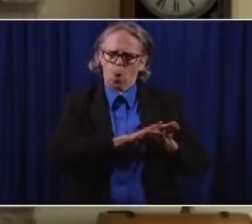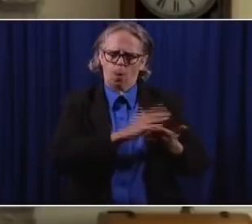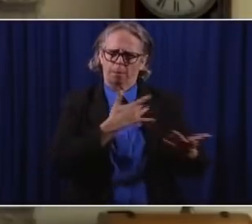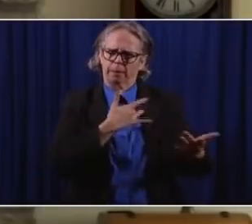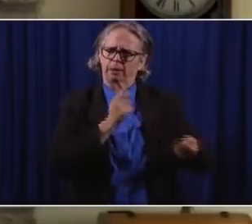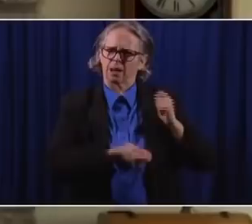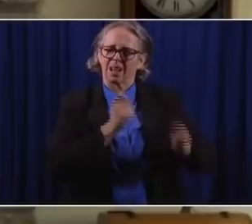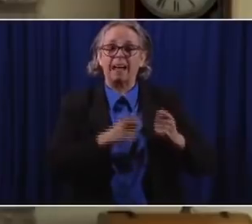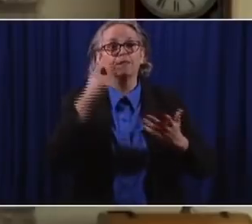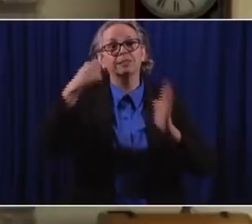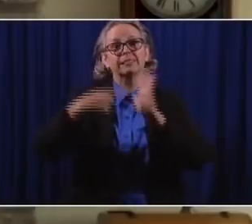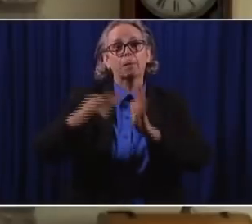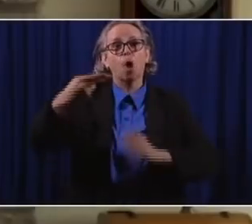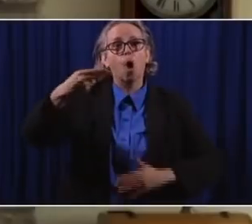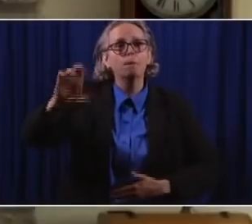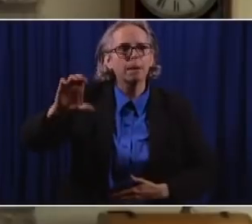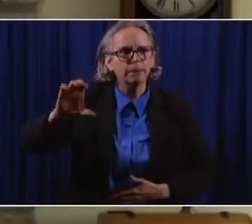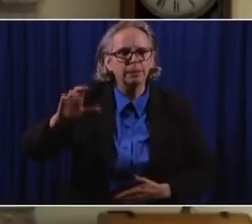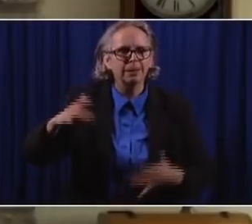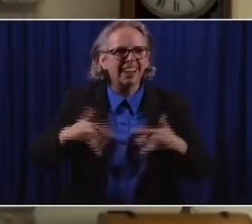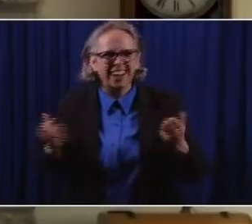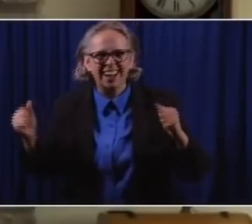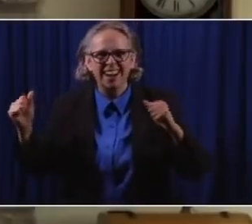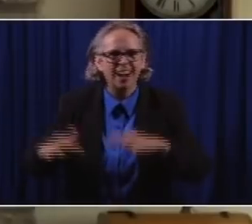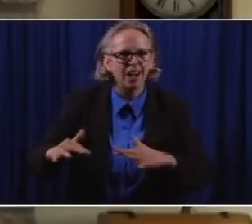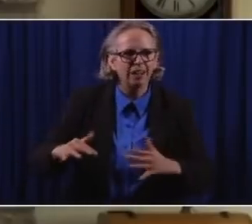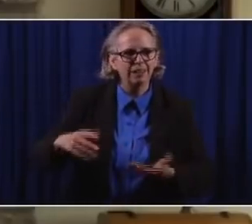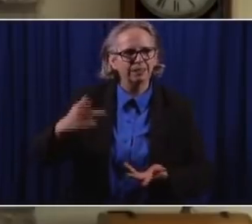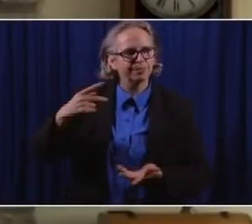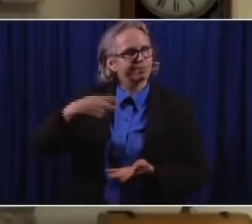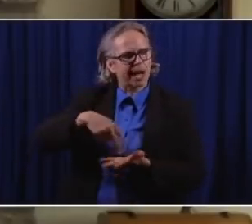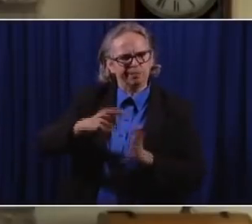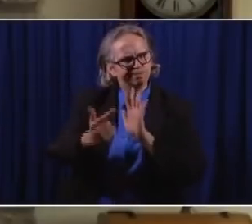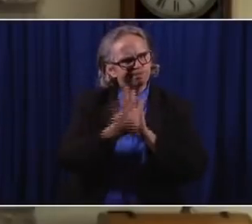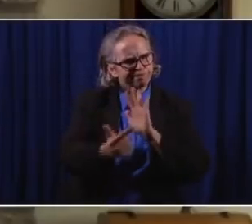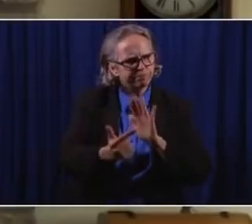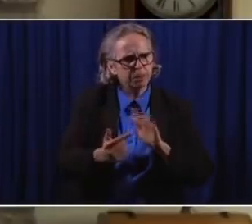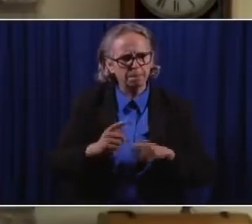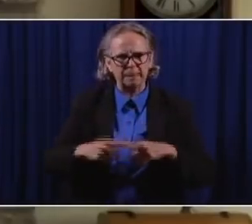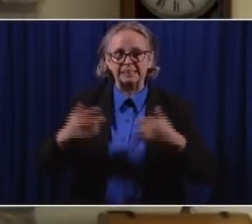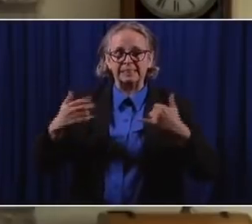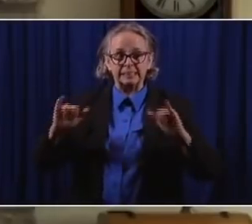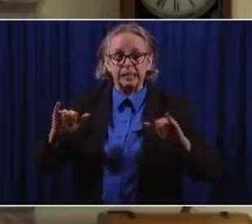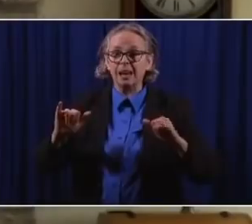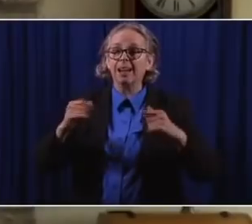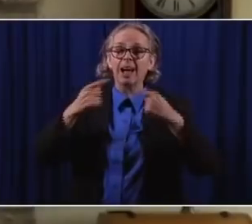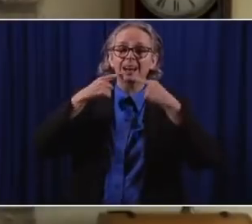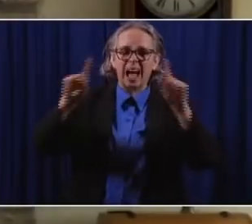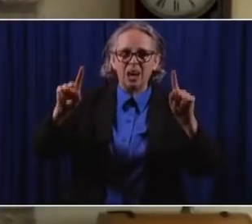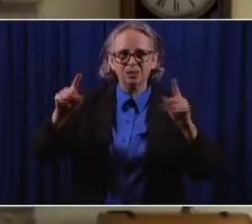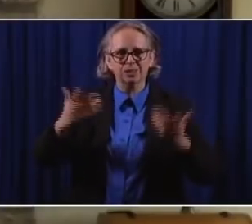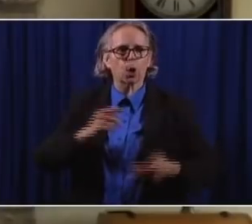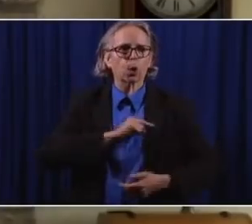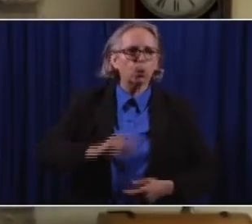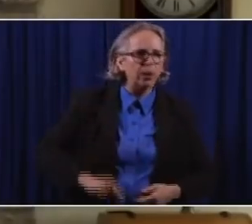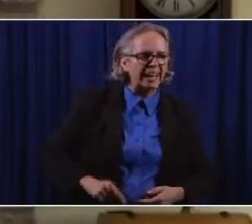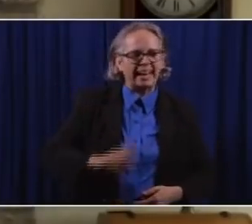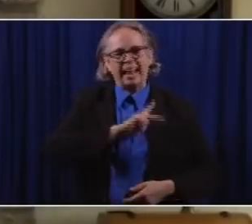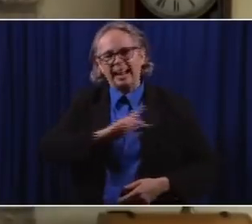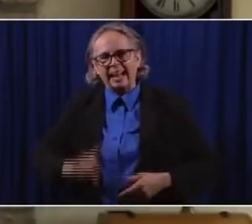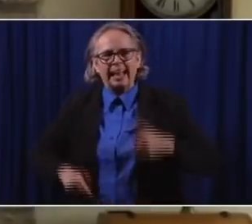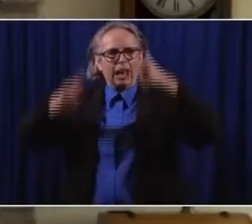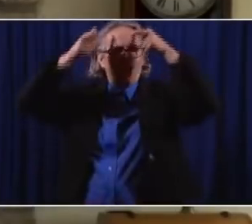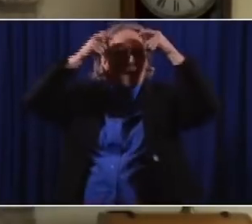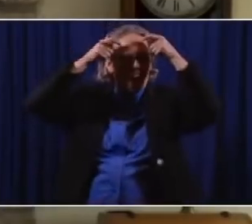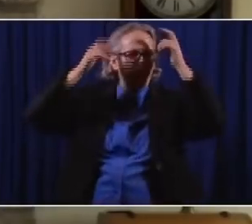parades or dances to help. And of course, all that is to help control the spread. Let's go to Pike County. They are